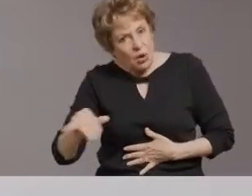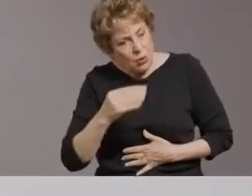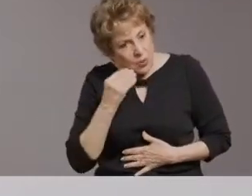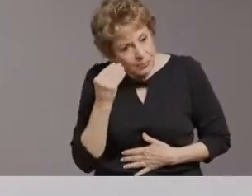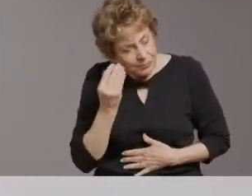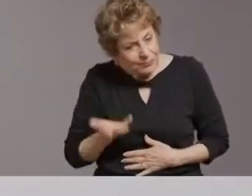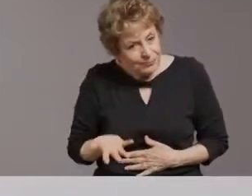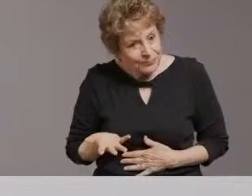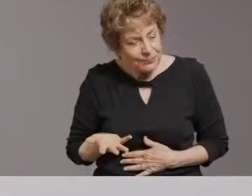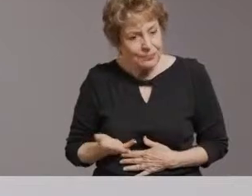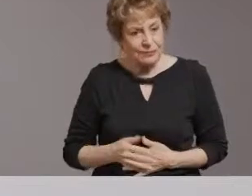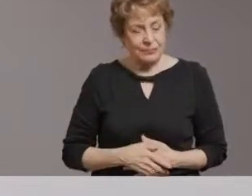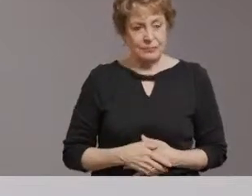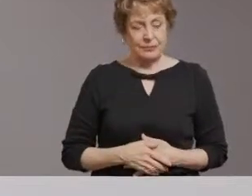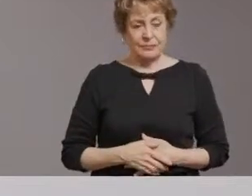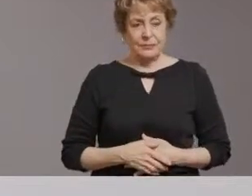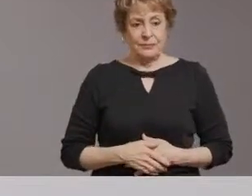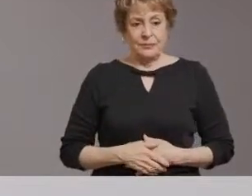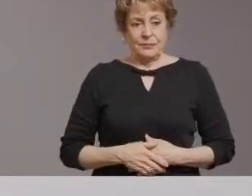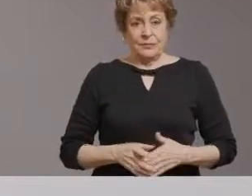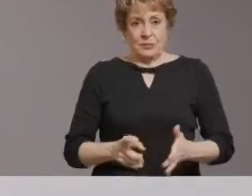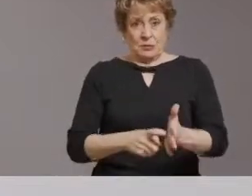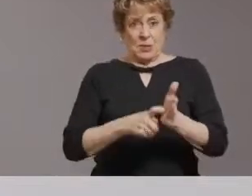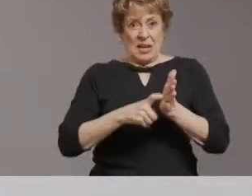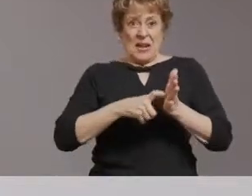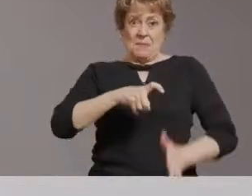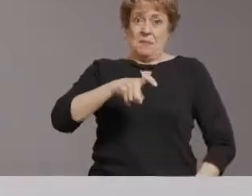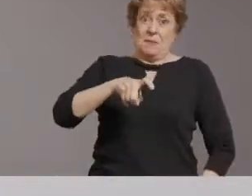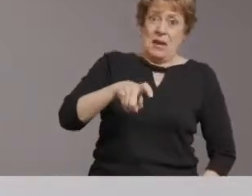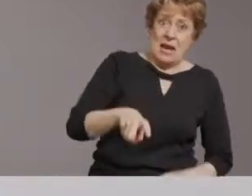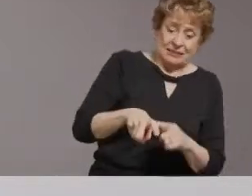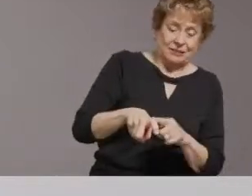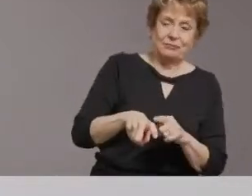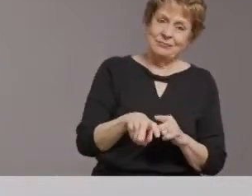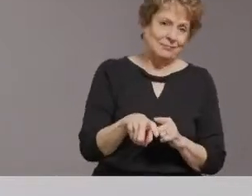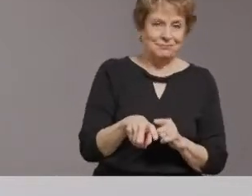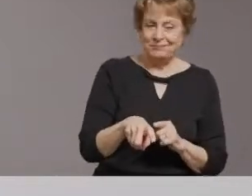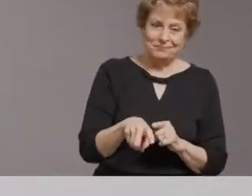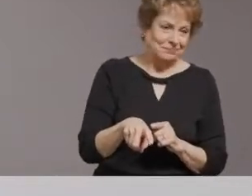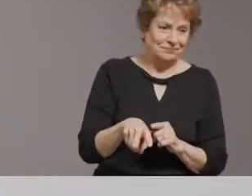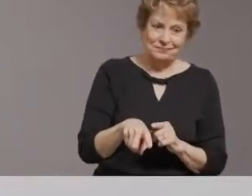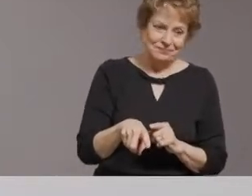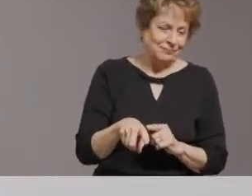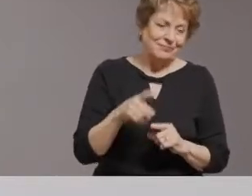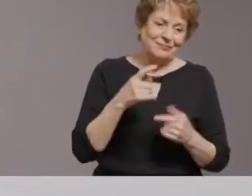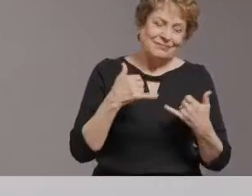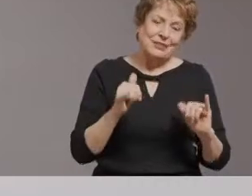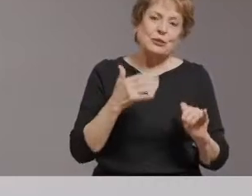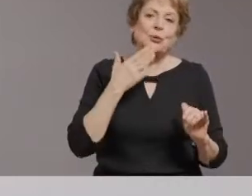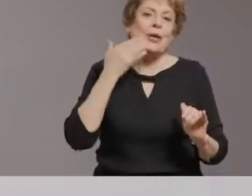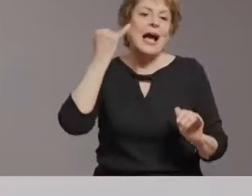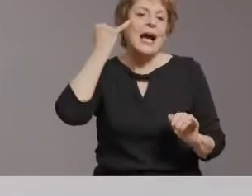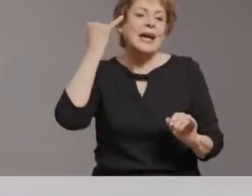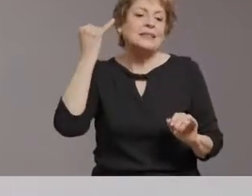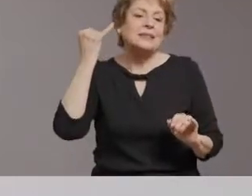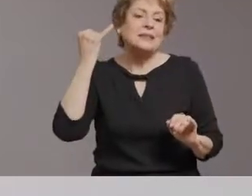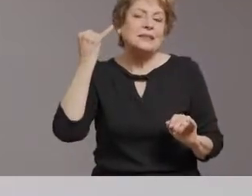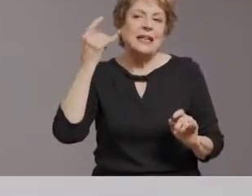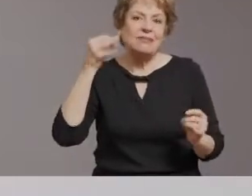However, we're just not going to mandate and enforce that. I still think that it's a good idea for everyone to do that when they are around others they don't live